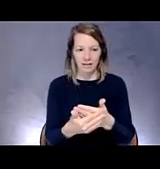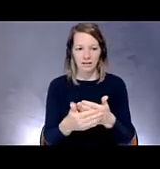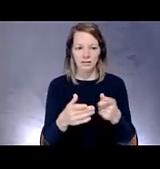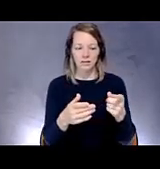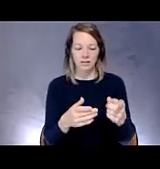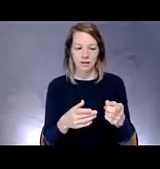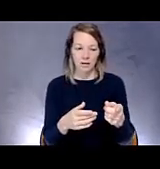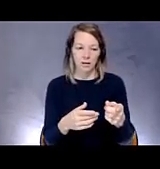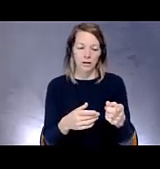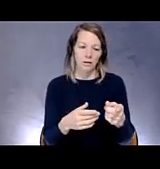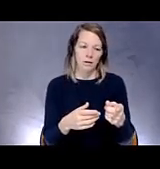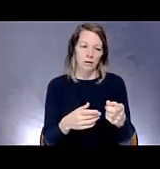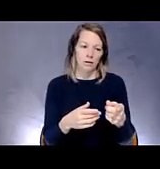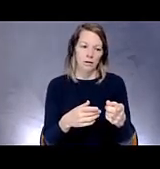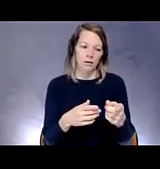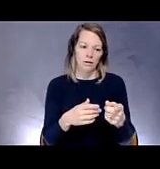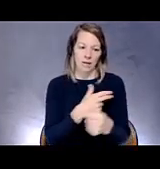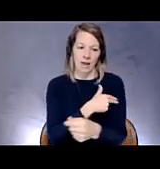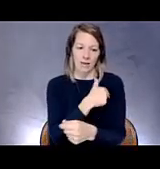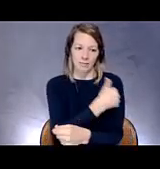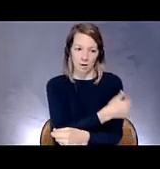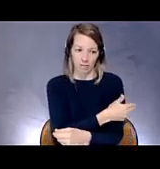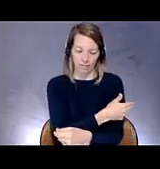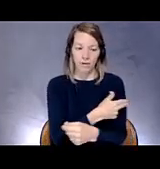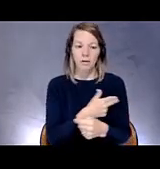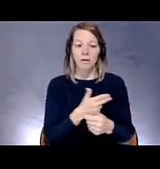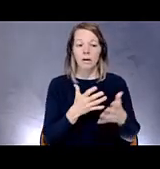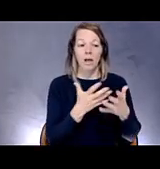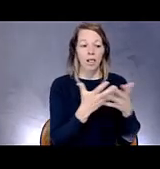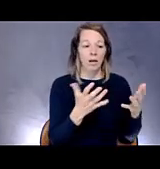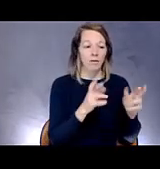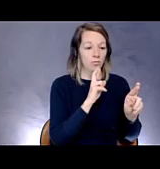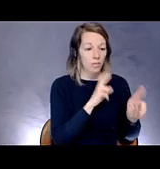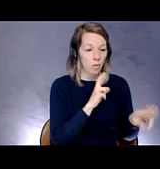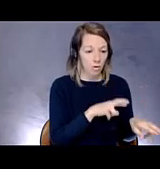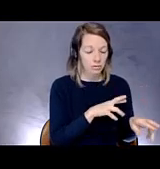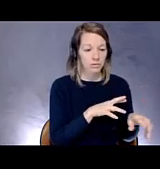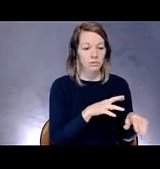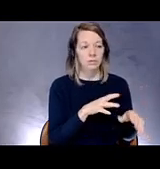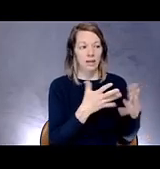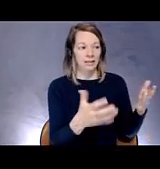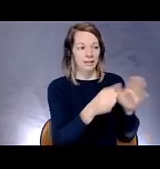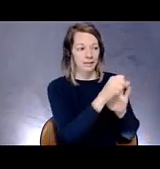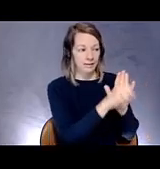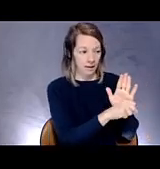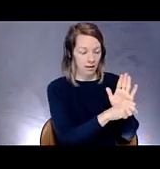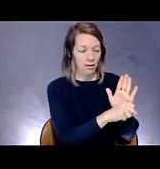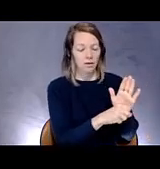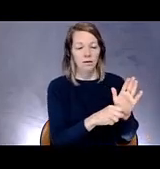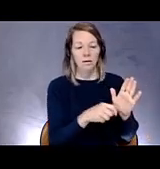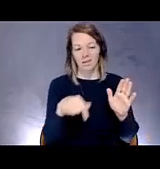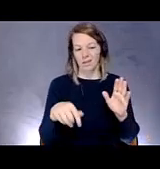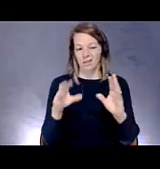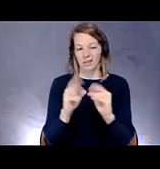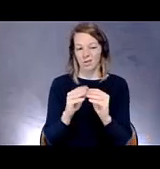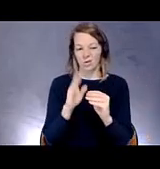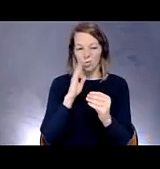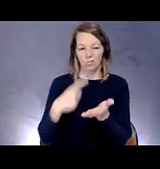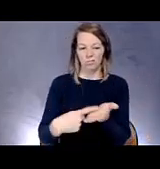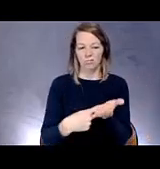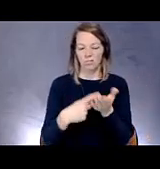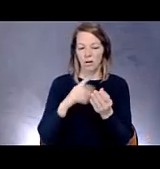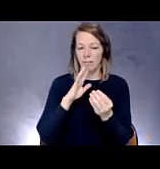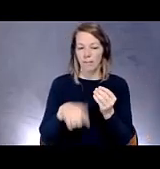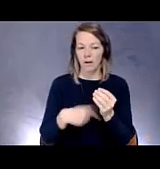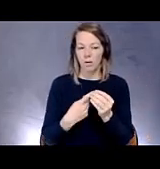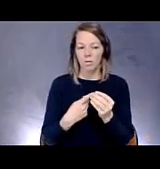costs, and that's hospital. So we've done a lot of reports as a state, and this session will do a good job of sort of talking